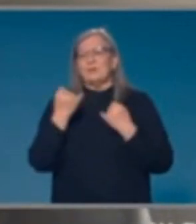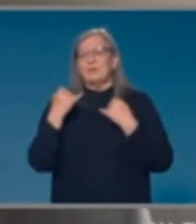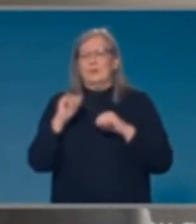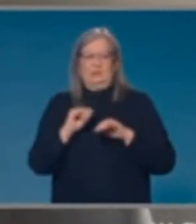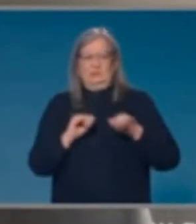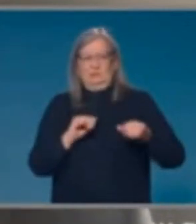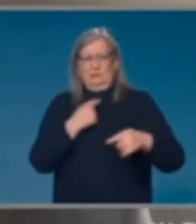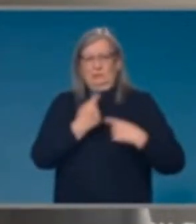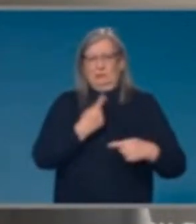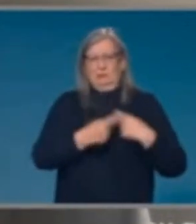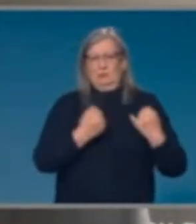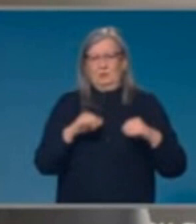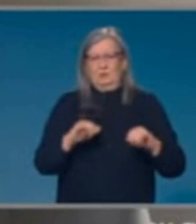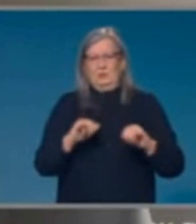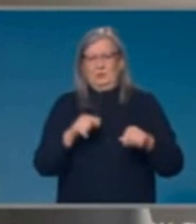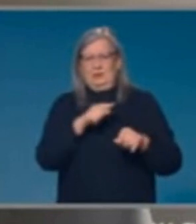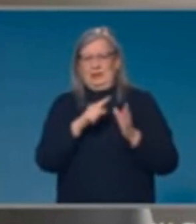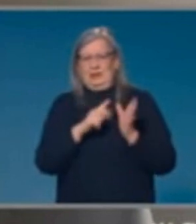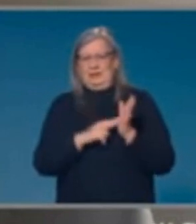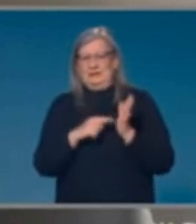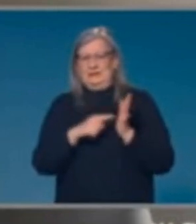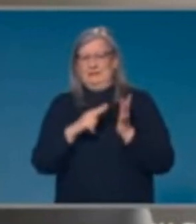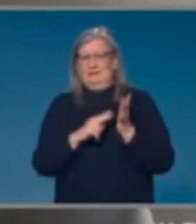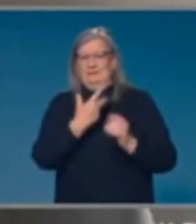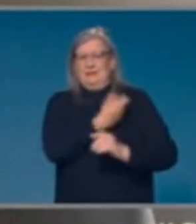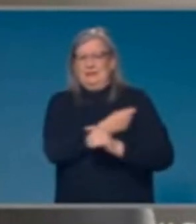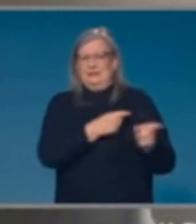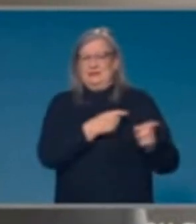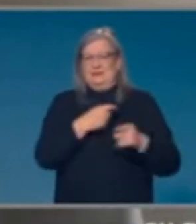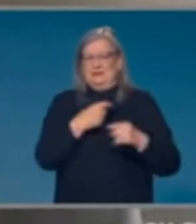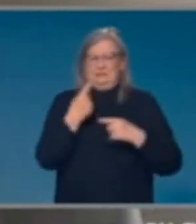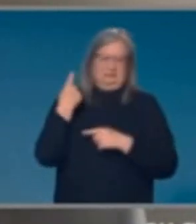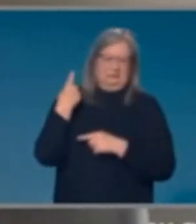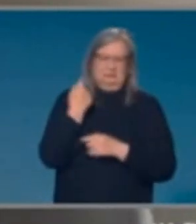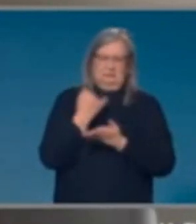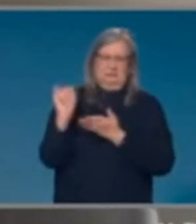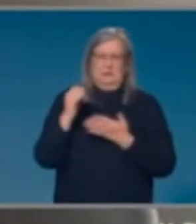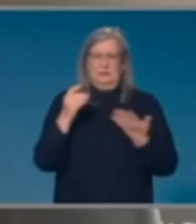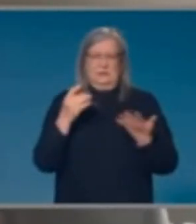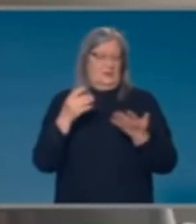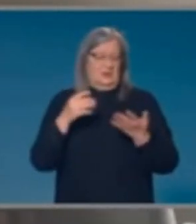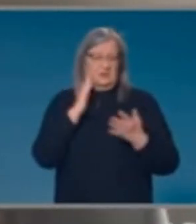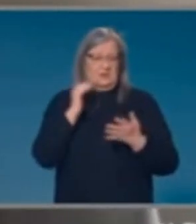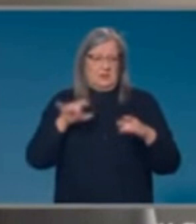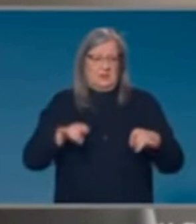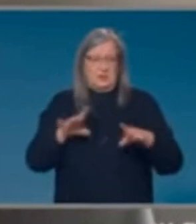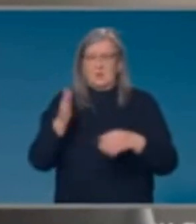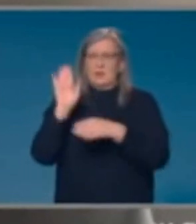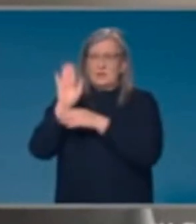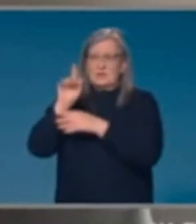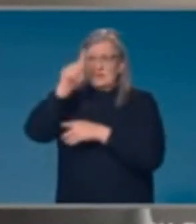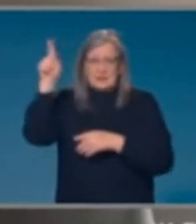that can be from outside of Australia, it can be inside of Australia, and sadly in some cases from within communities, as Pat Turner